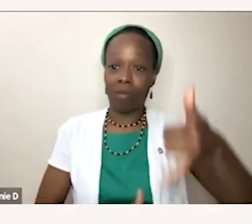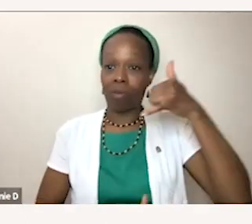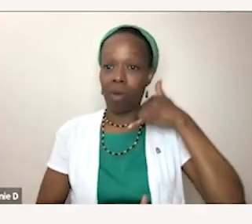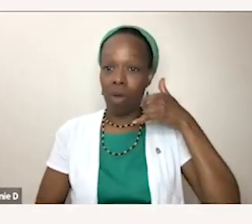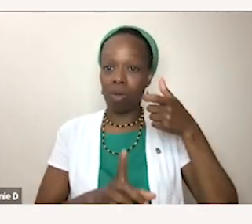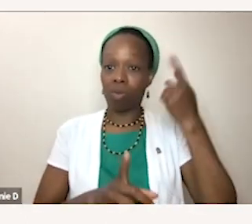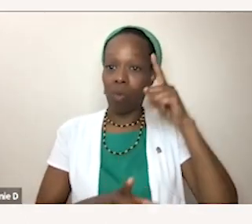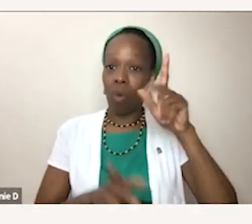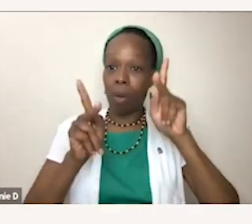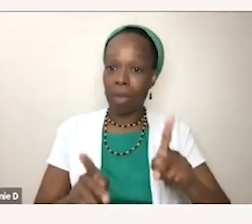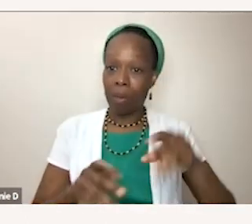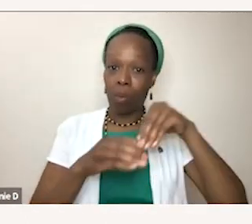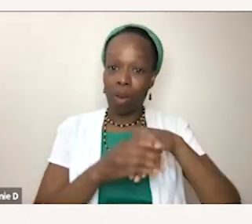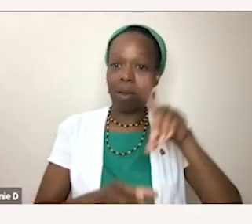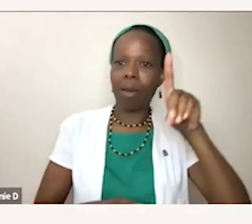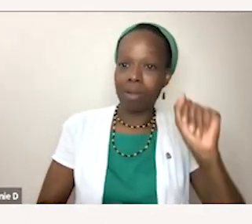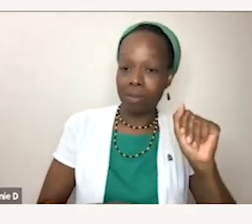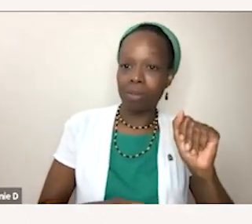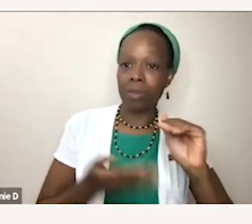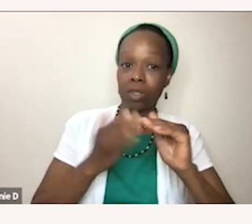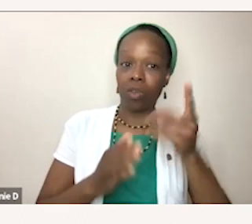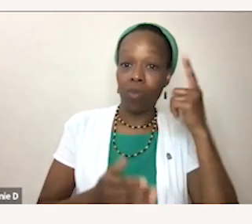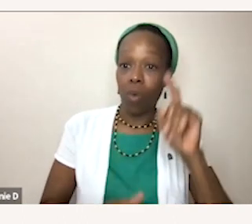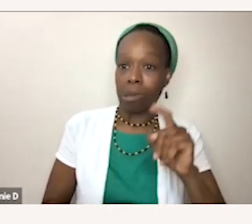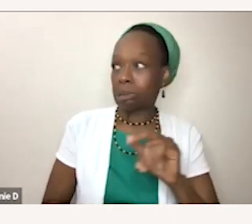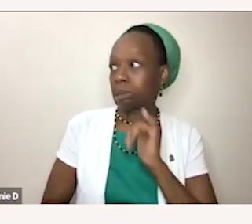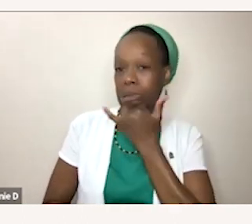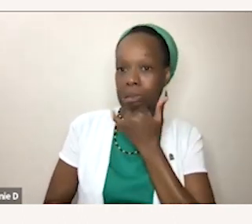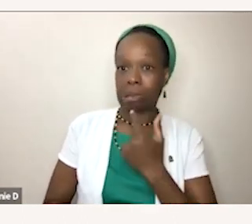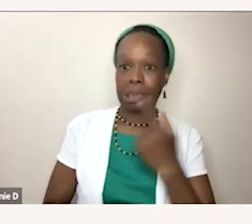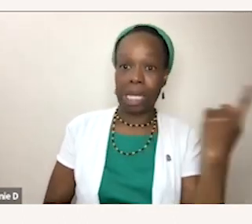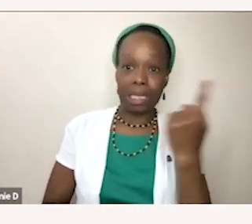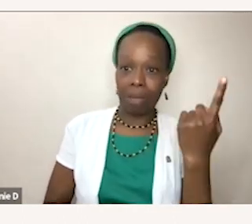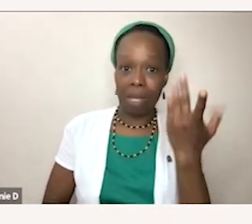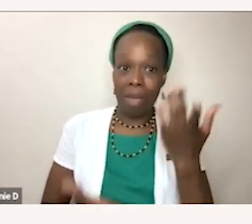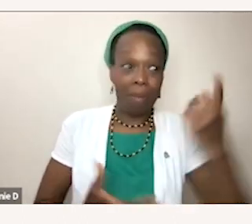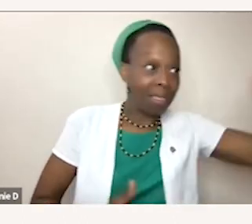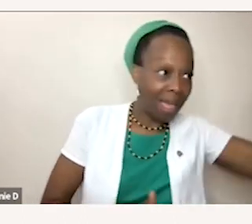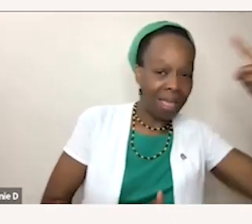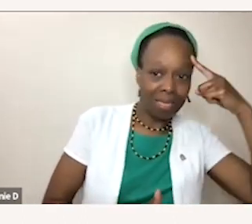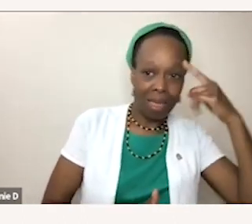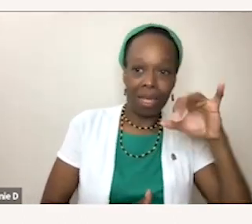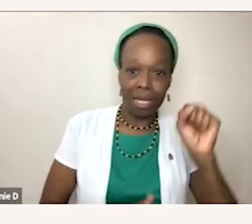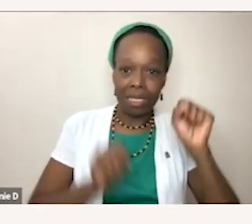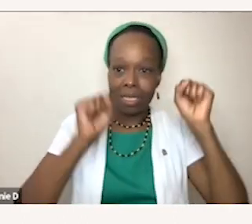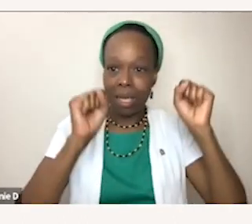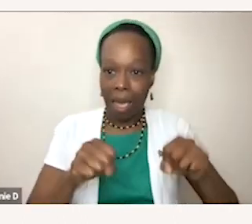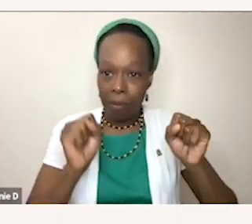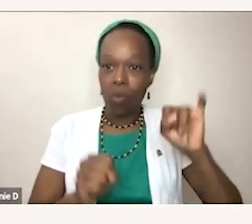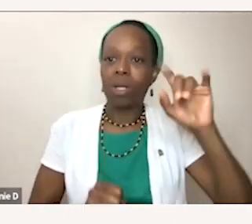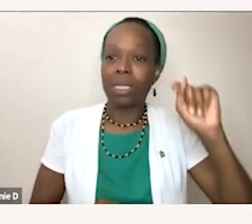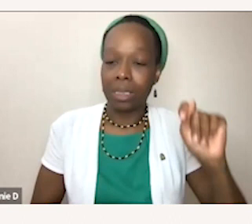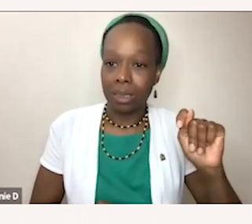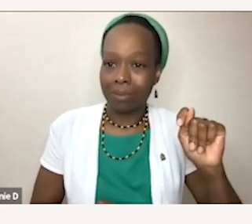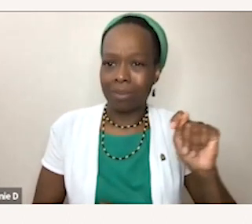for accidentally saying something that might be considered ableist. None of us are immune to it, but what we can